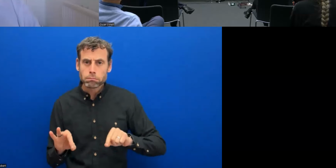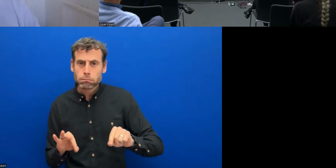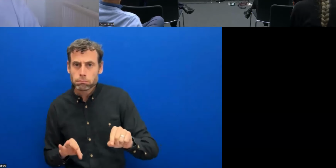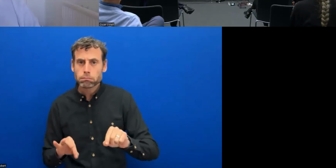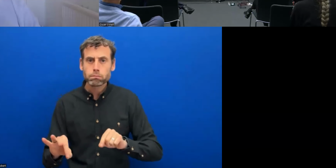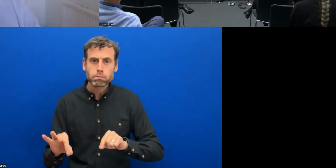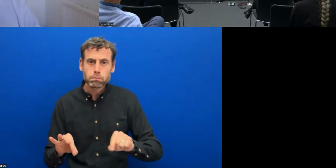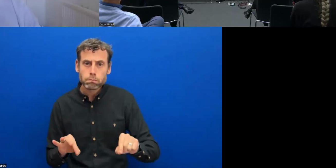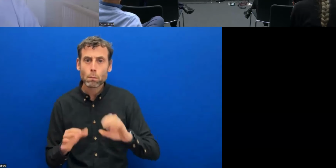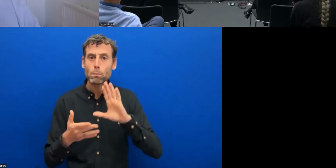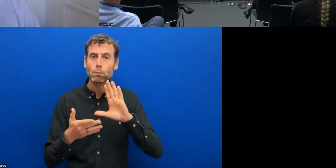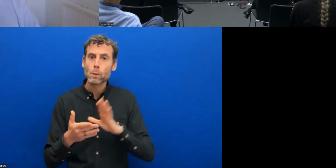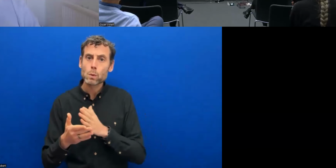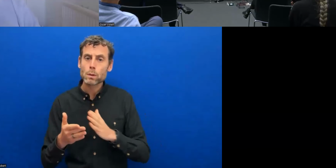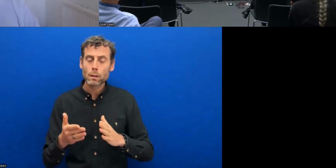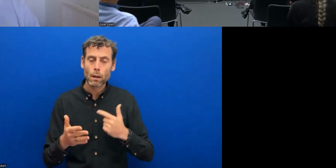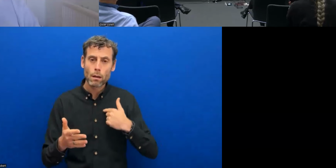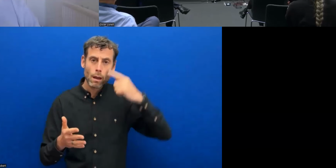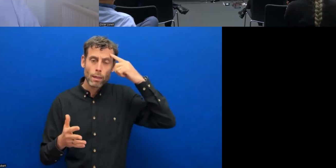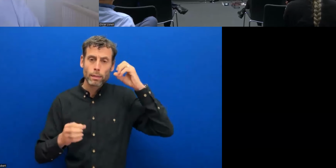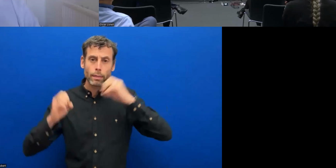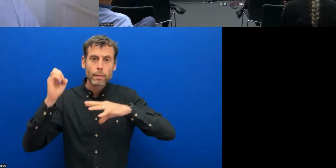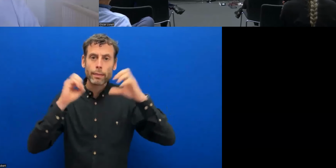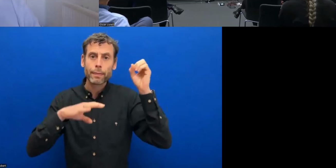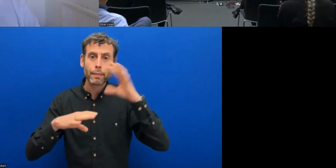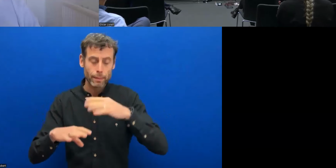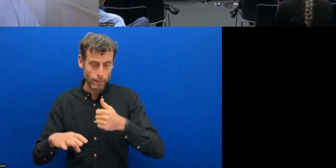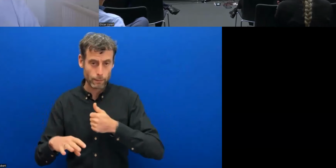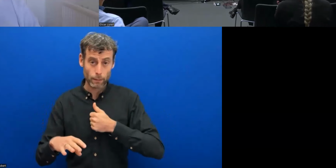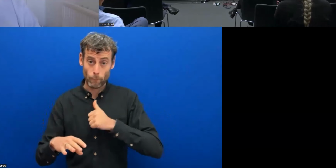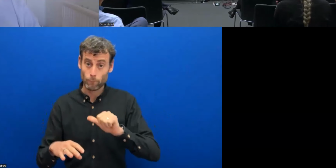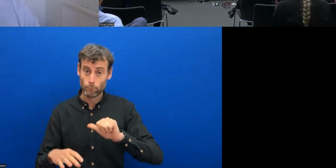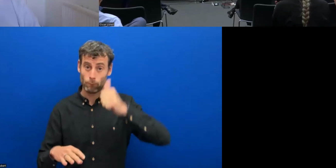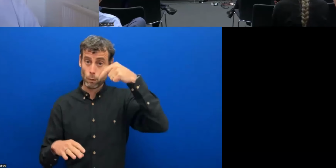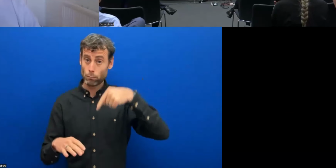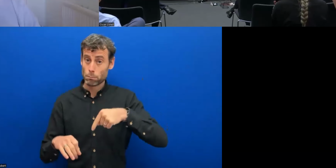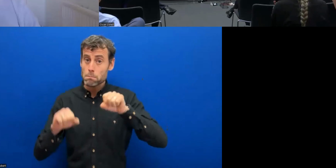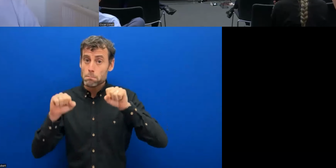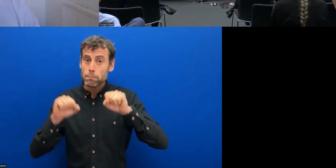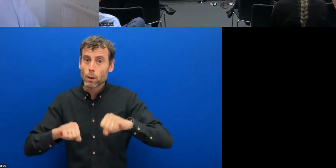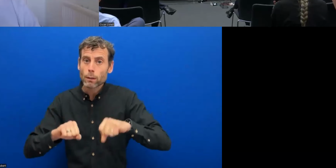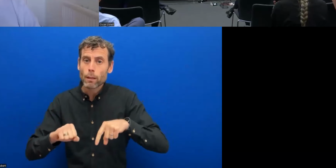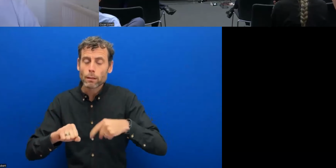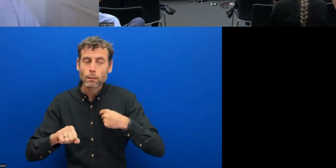to come to this course actually, because I thought they